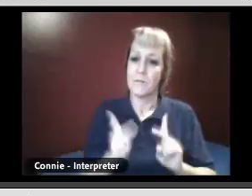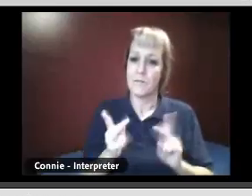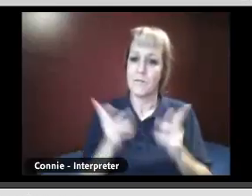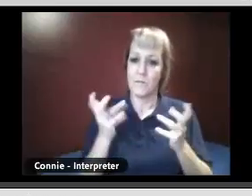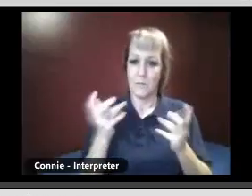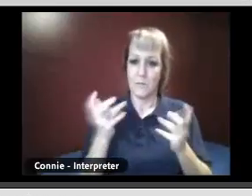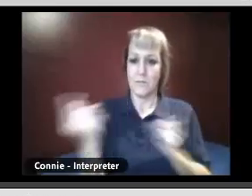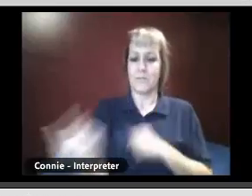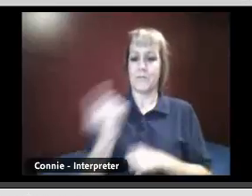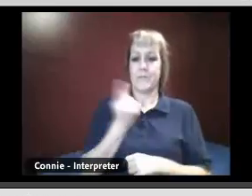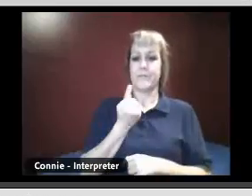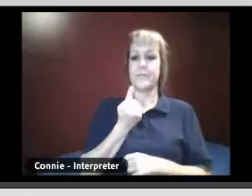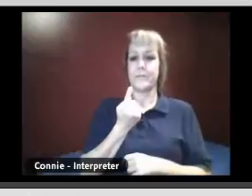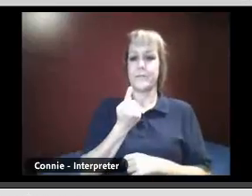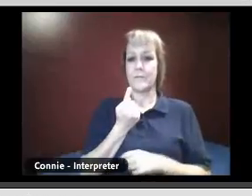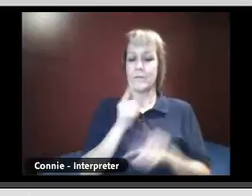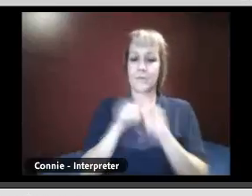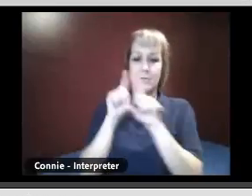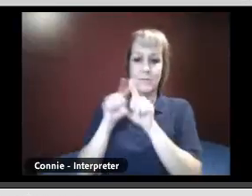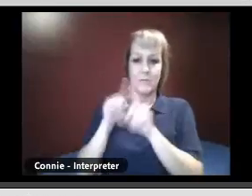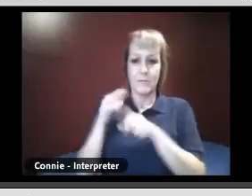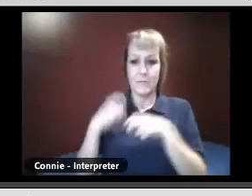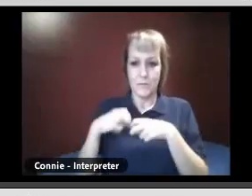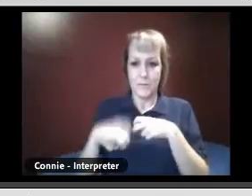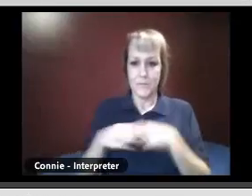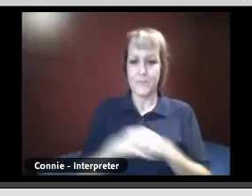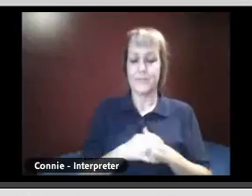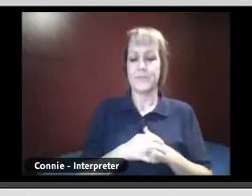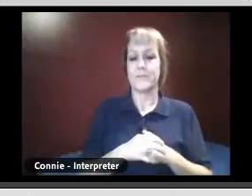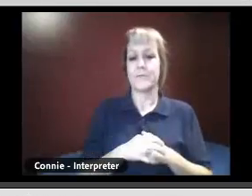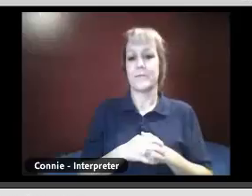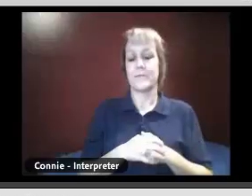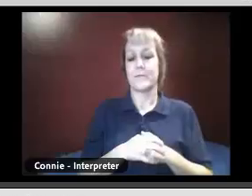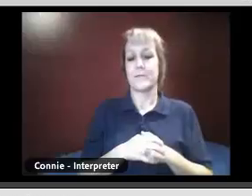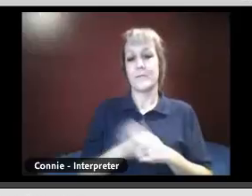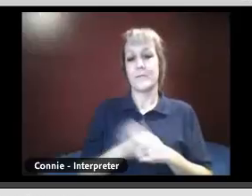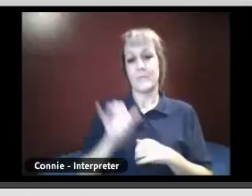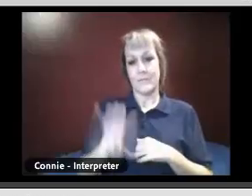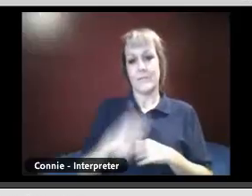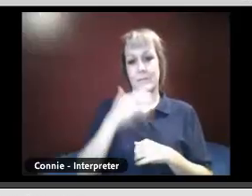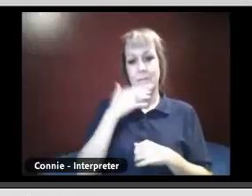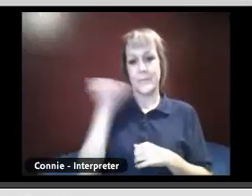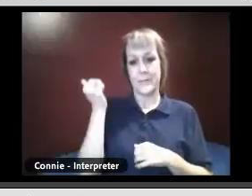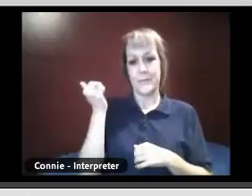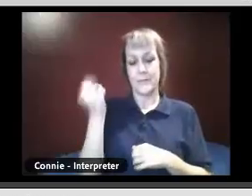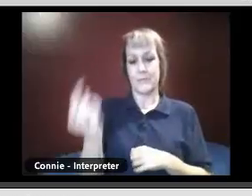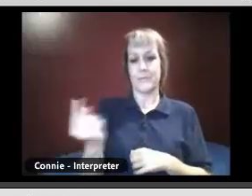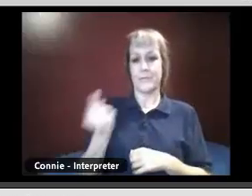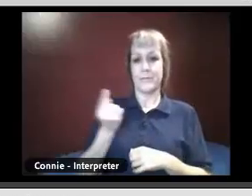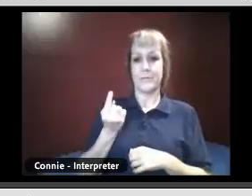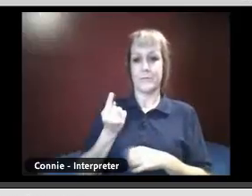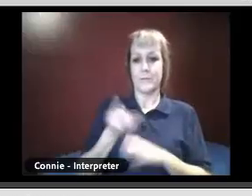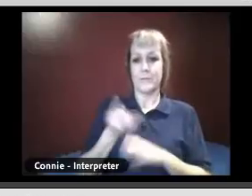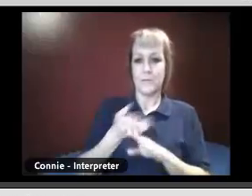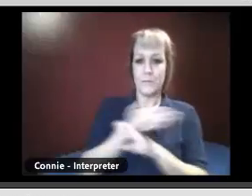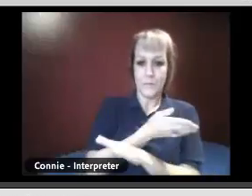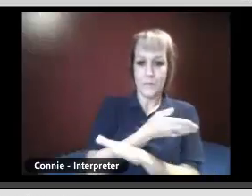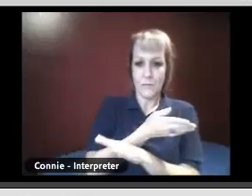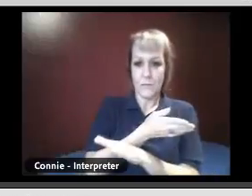with all kinds of problems. And isn't that much better that they come to you before they turn